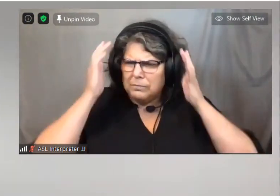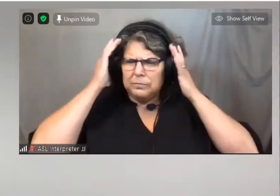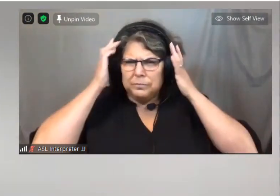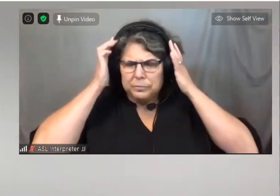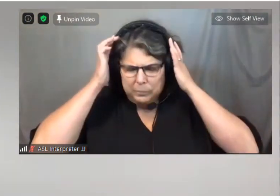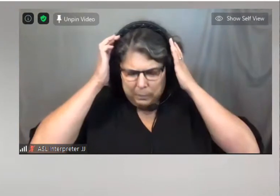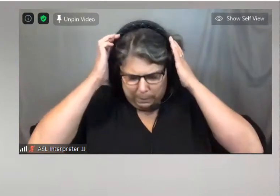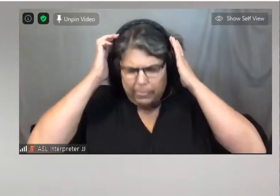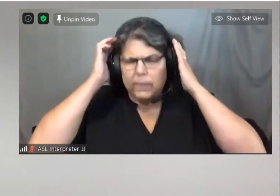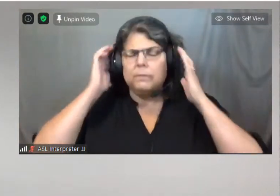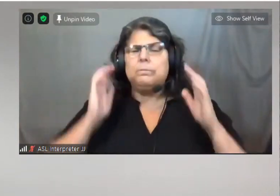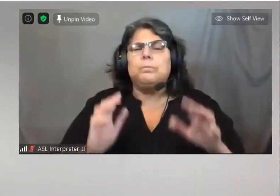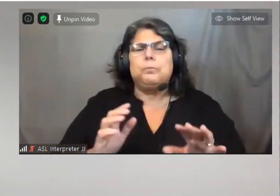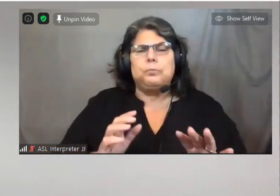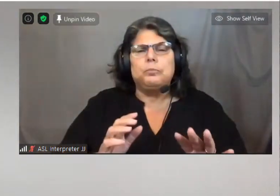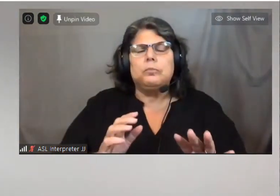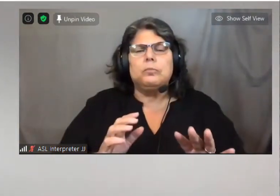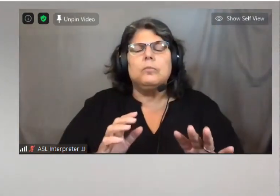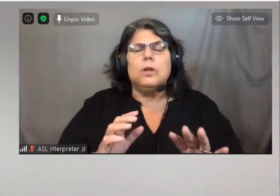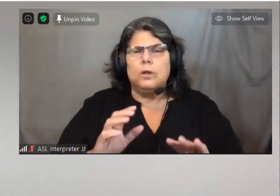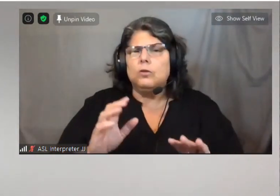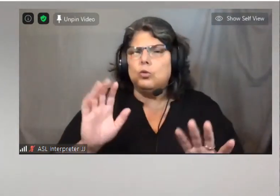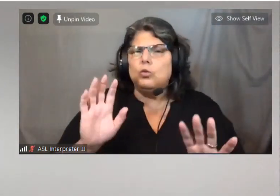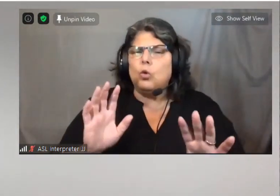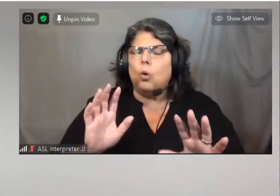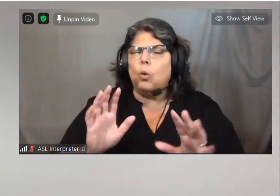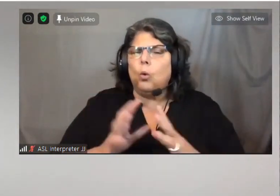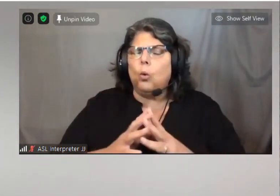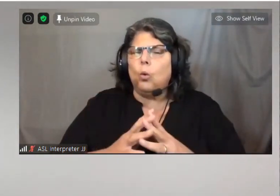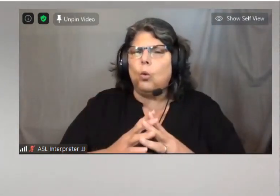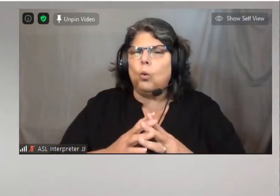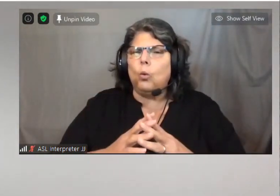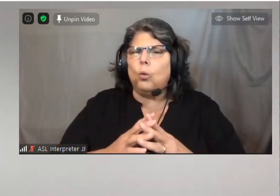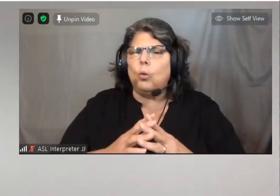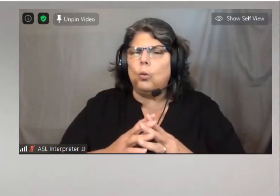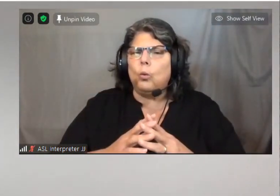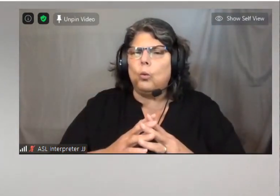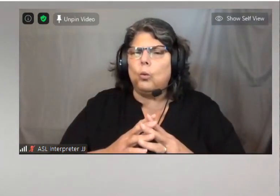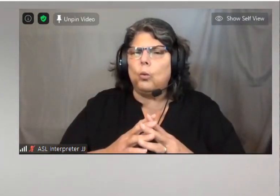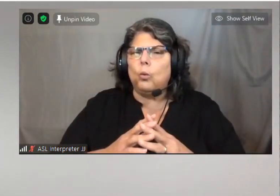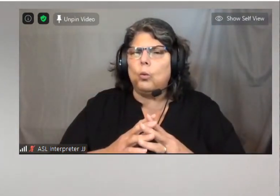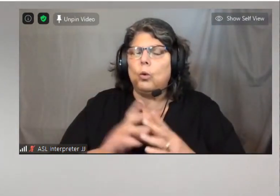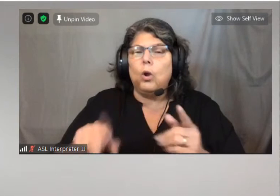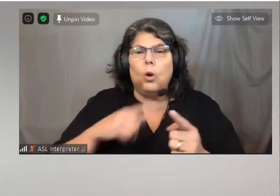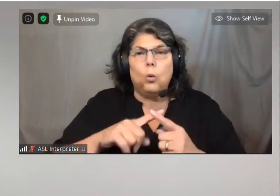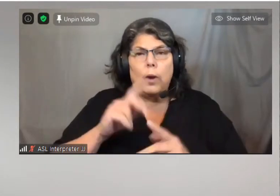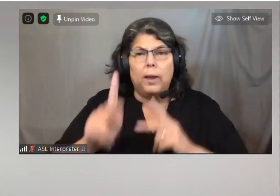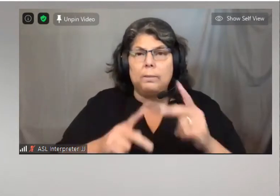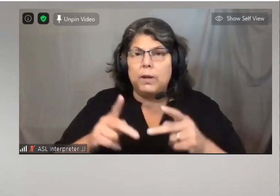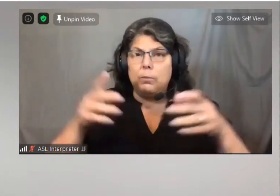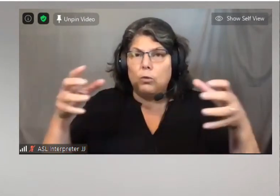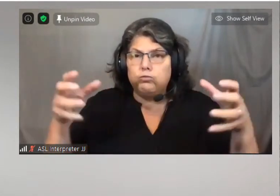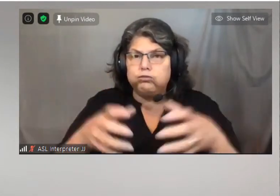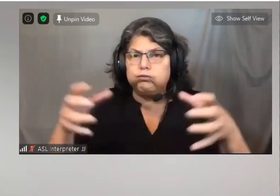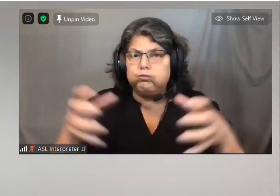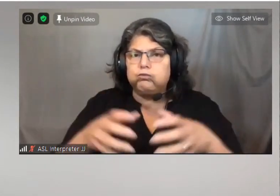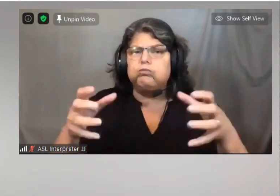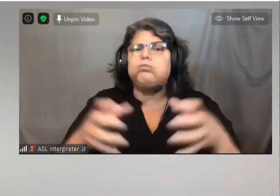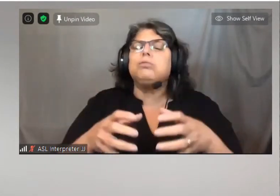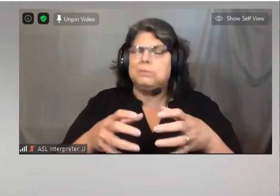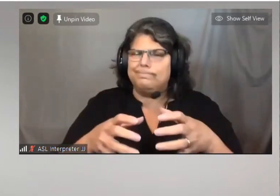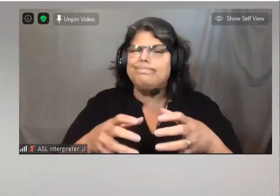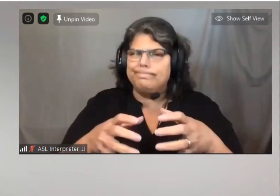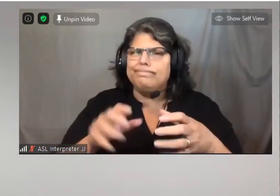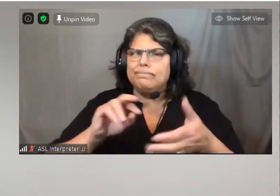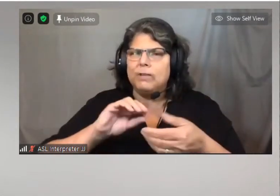The spike around gatherings is something that we know happens. That's, it's community spread, but